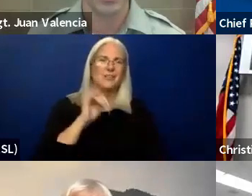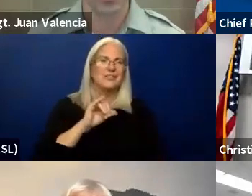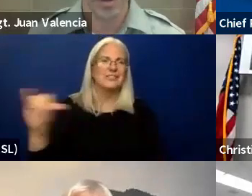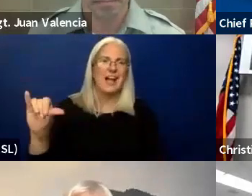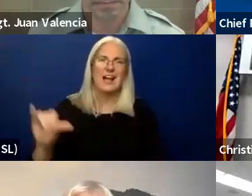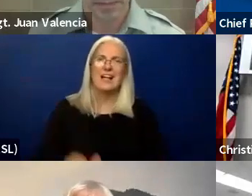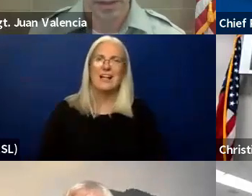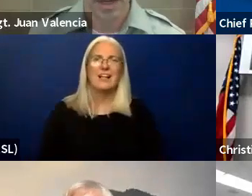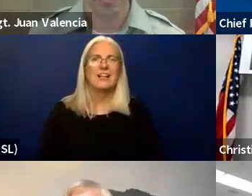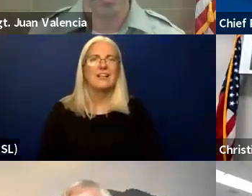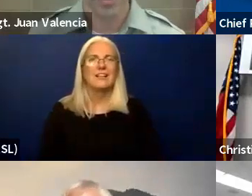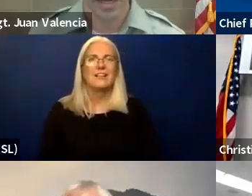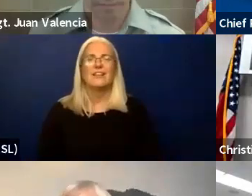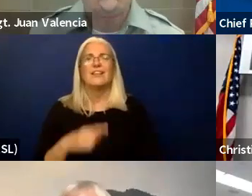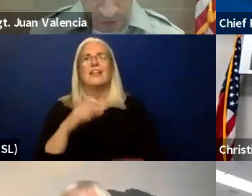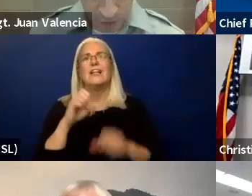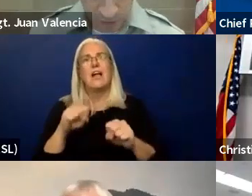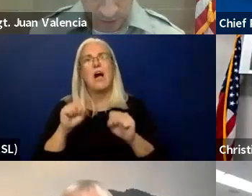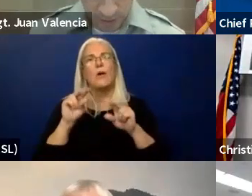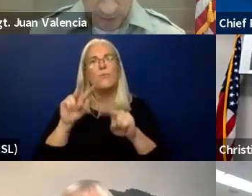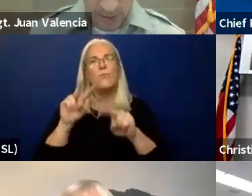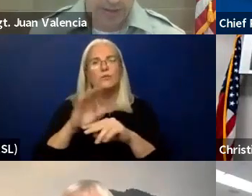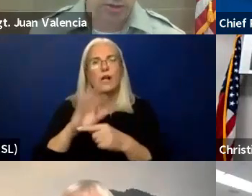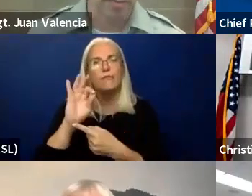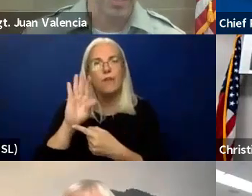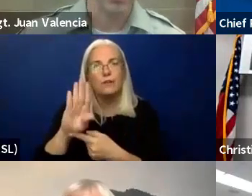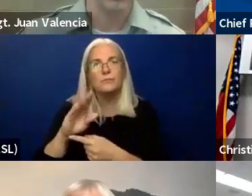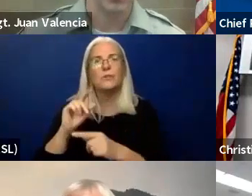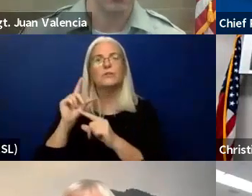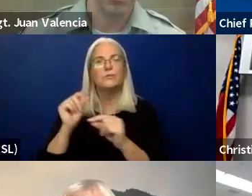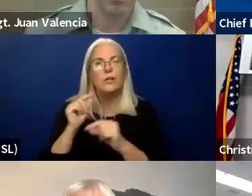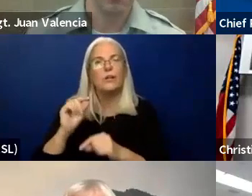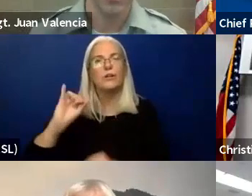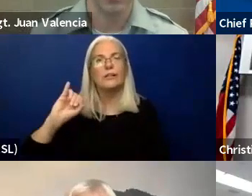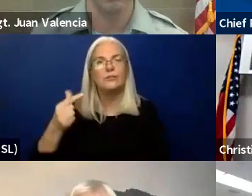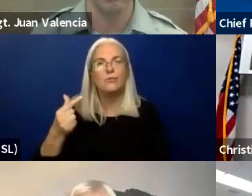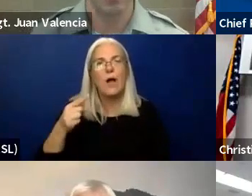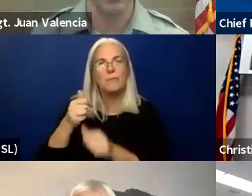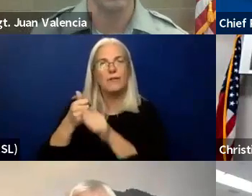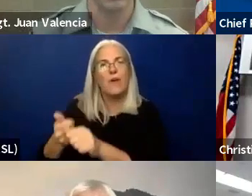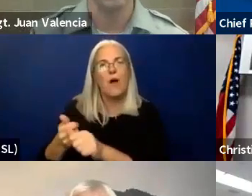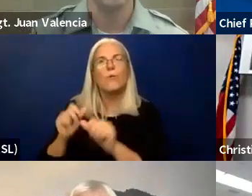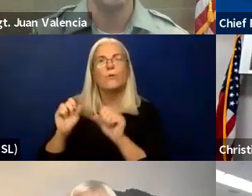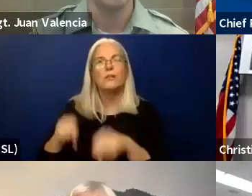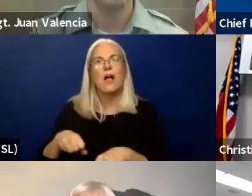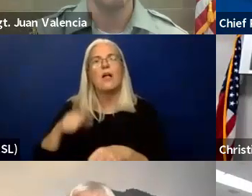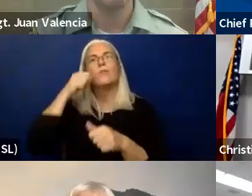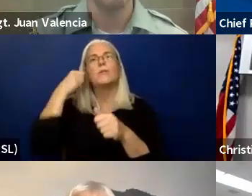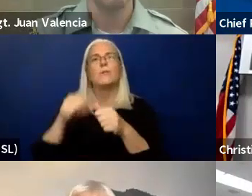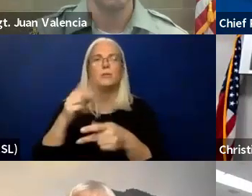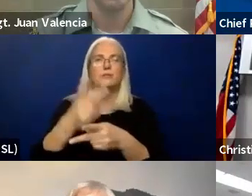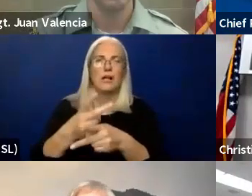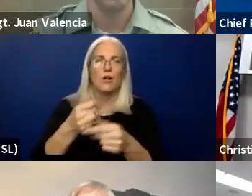and Instagram for up-to-date information. And just remind you to take care of yourself and take care of your family. Thank you.